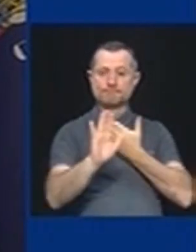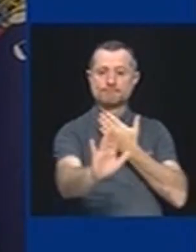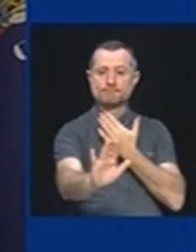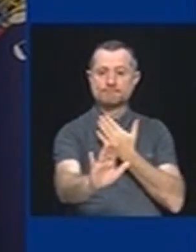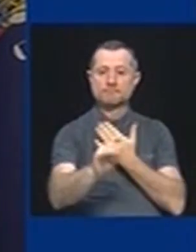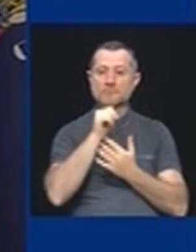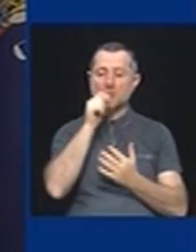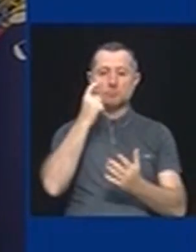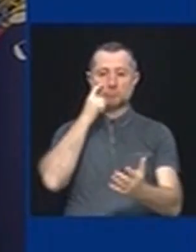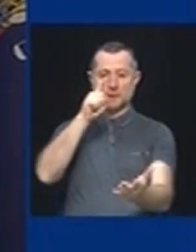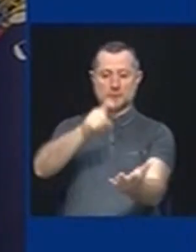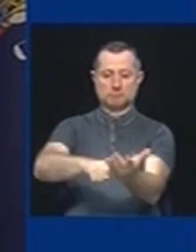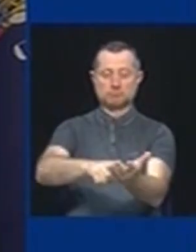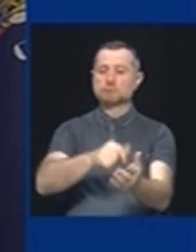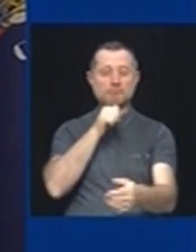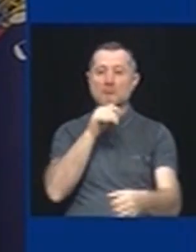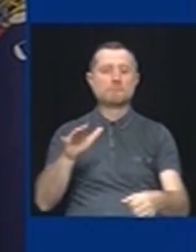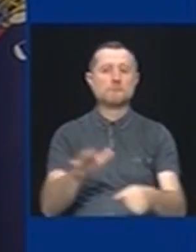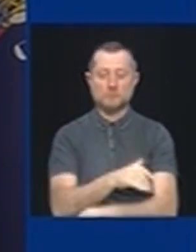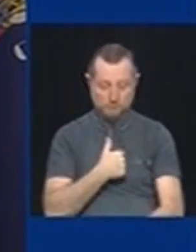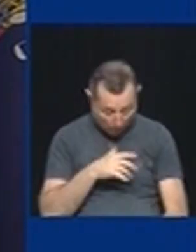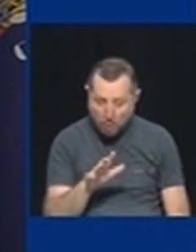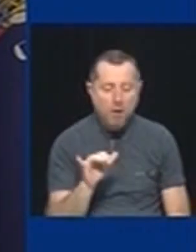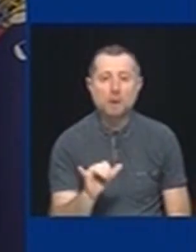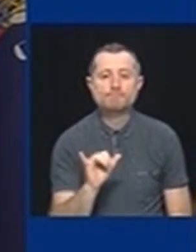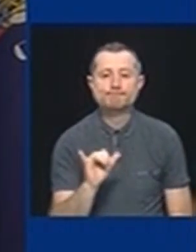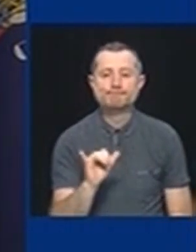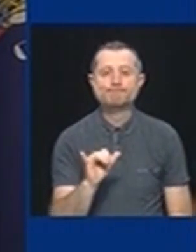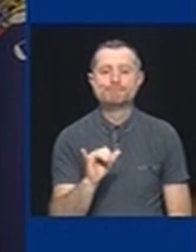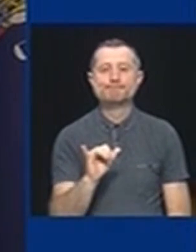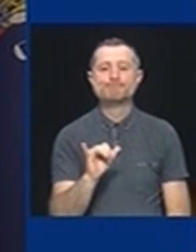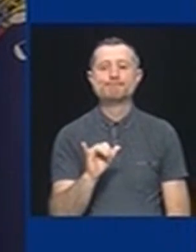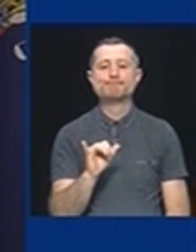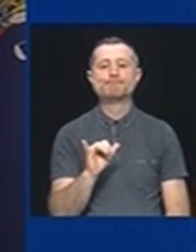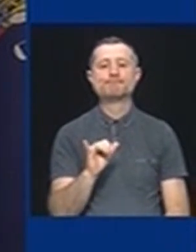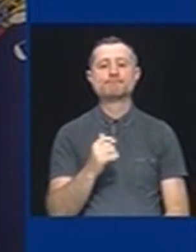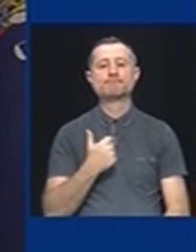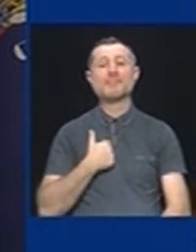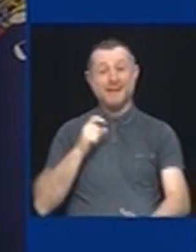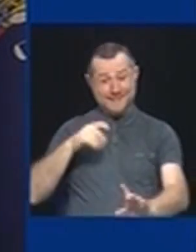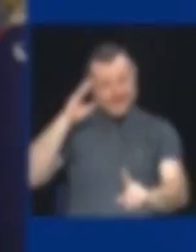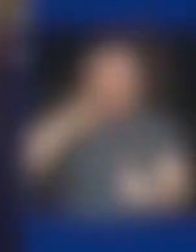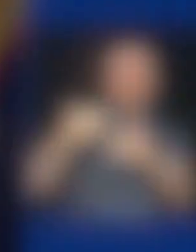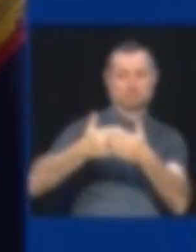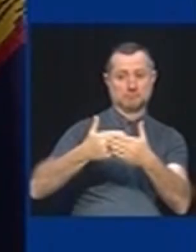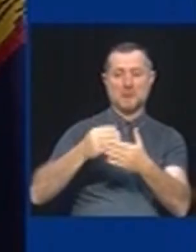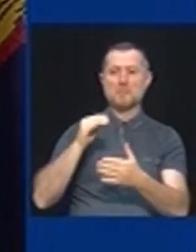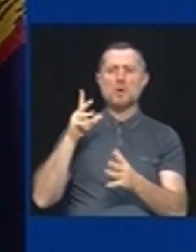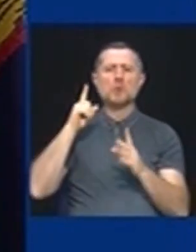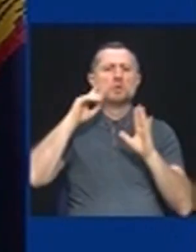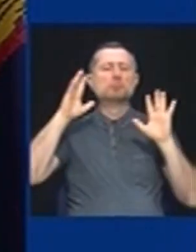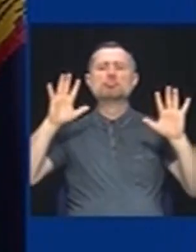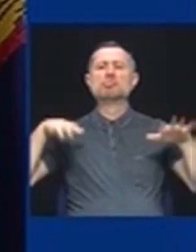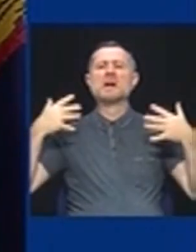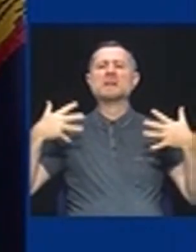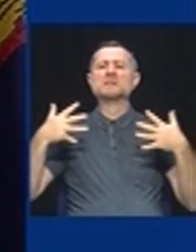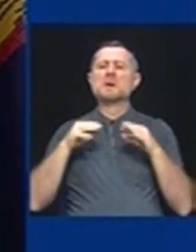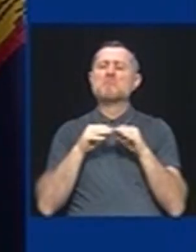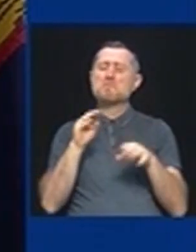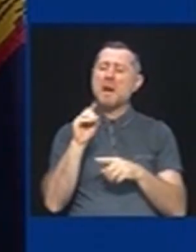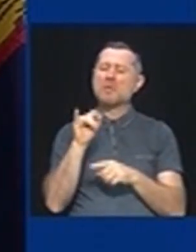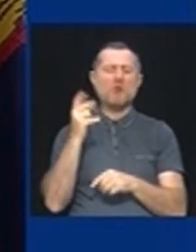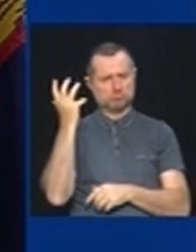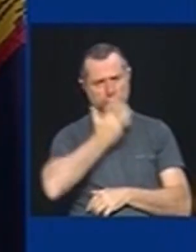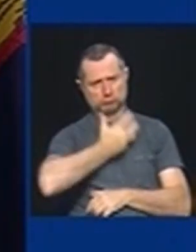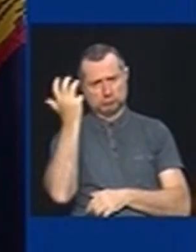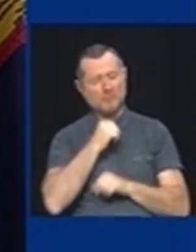appreciate. And I should have. No excuses. Cuomo made the public announcement moments after his attorney spoke out